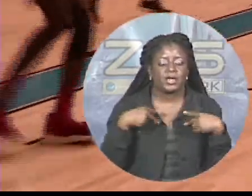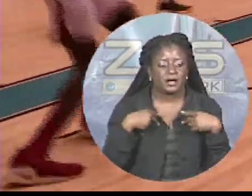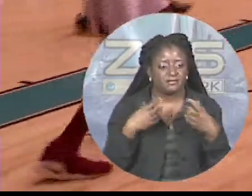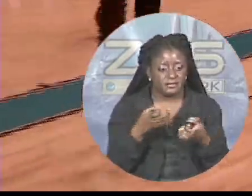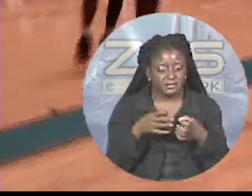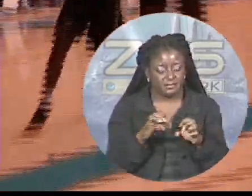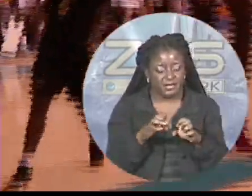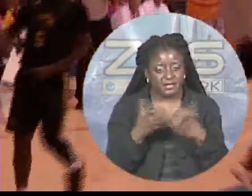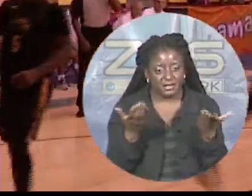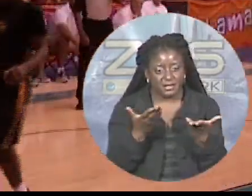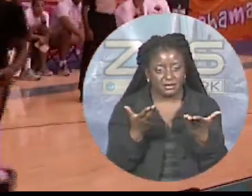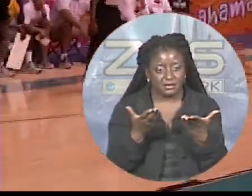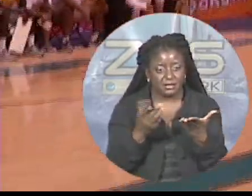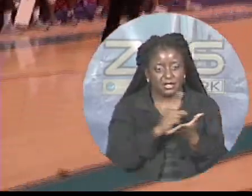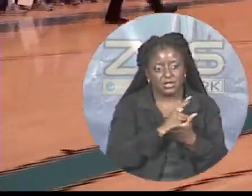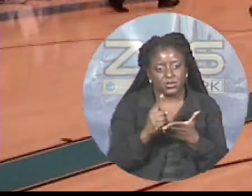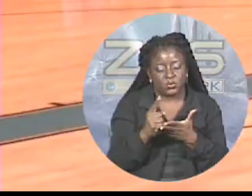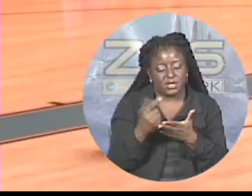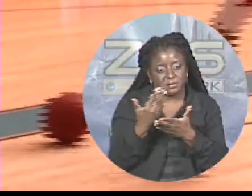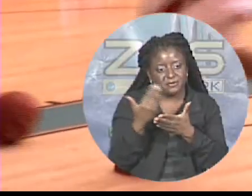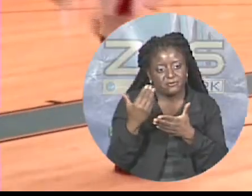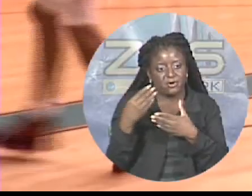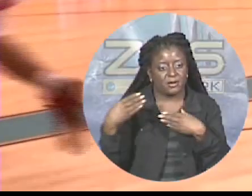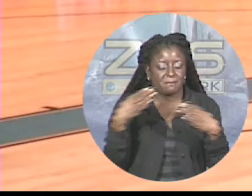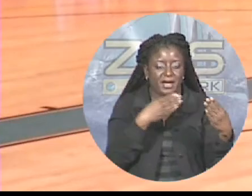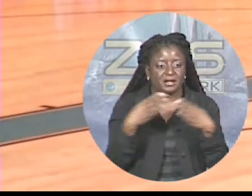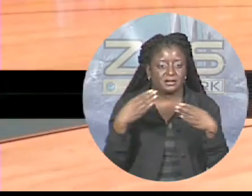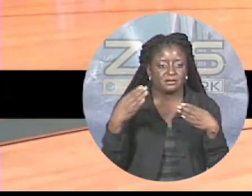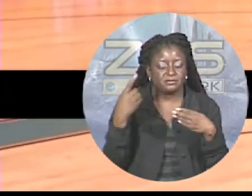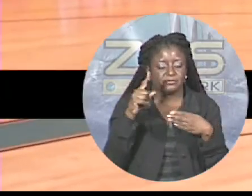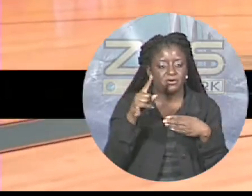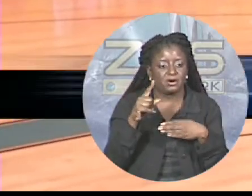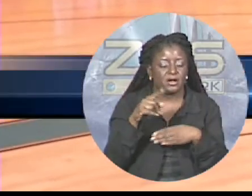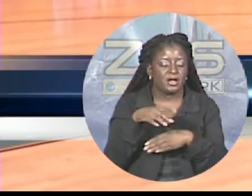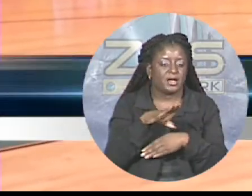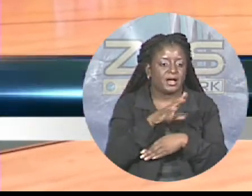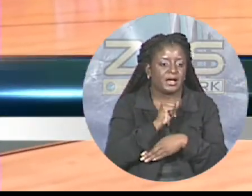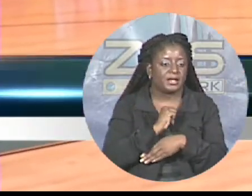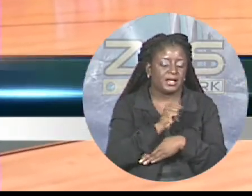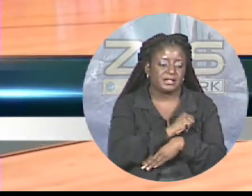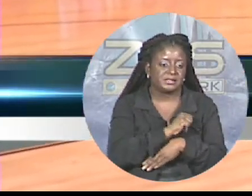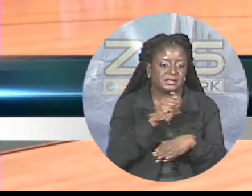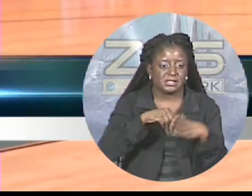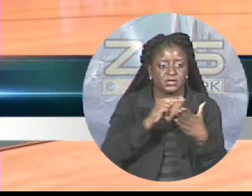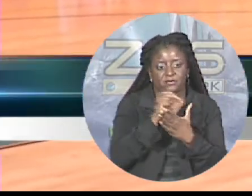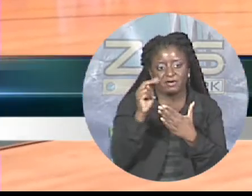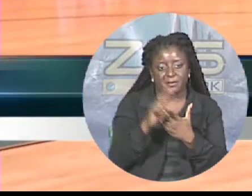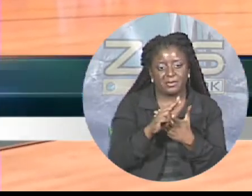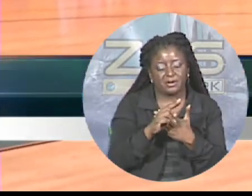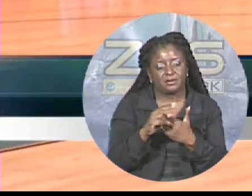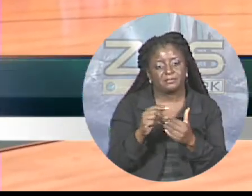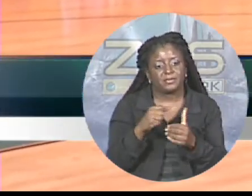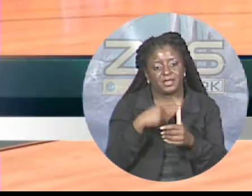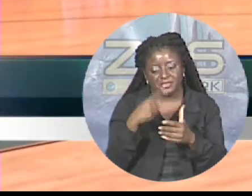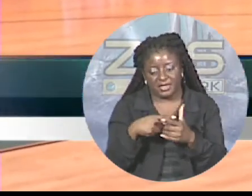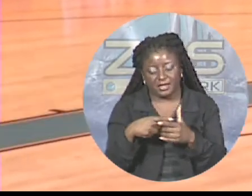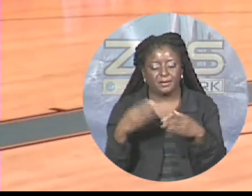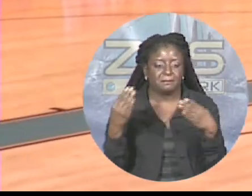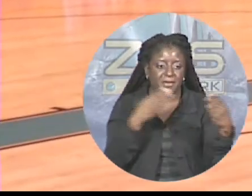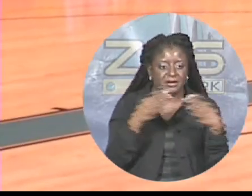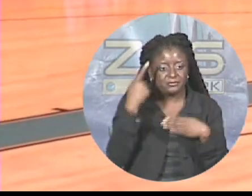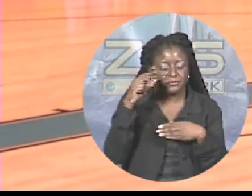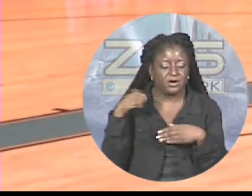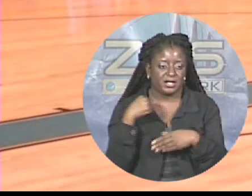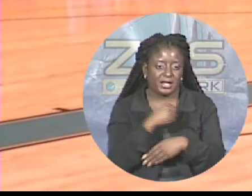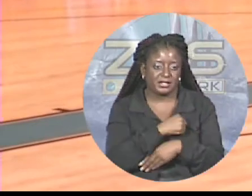here the week before Battle of Atlantis in November. And then also, you will have Battle of Atlantis, and then the senior men and the